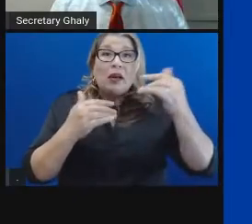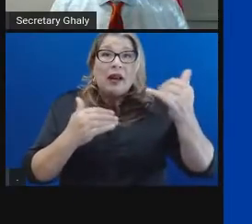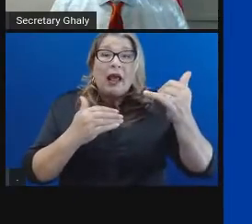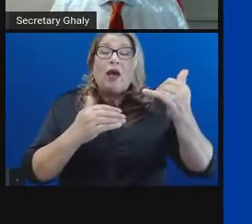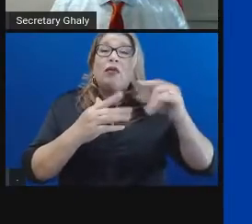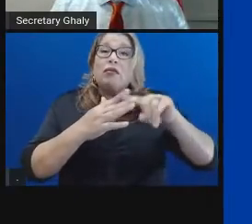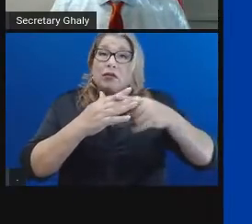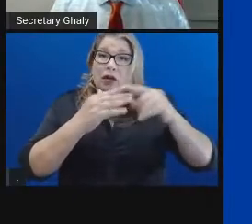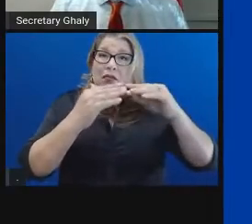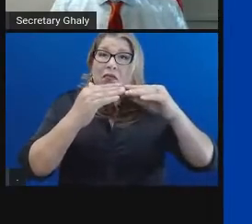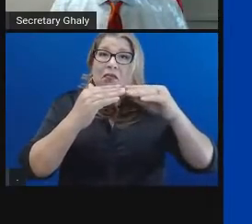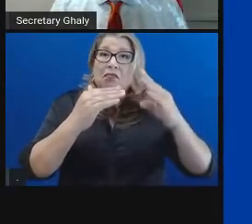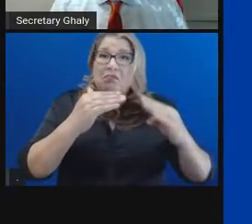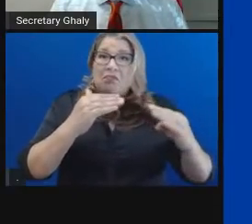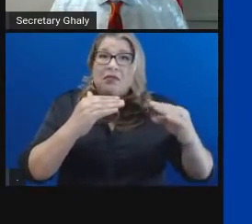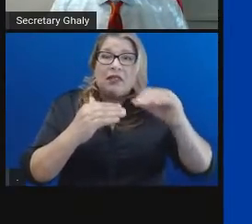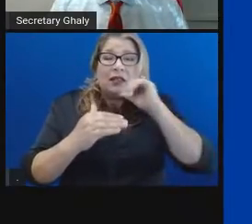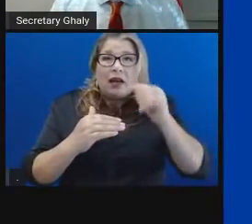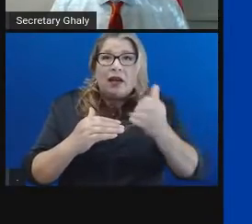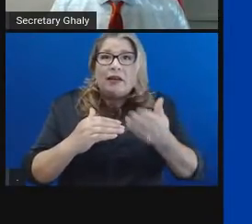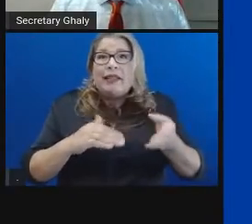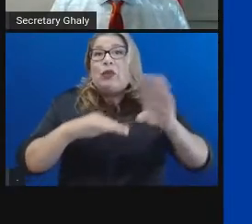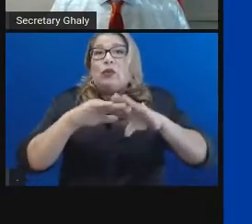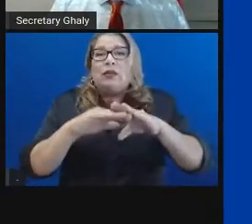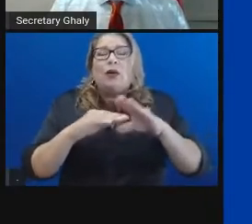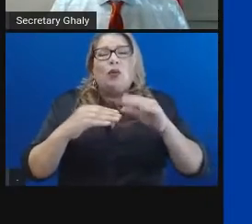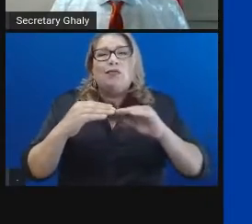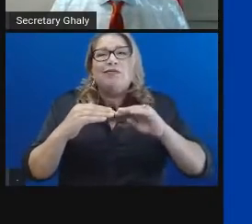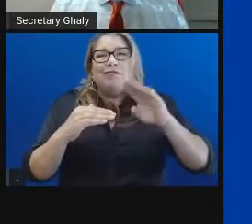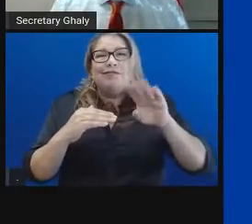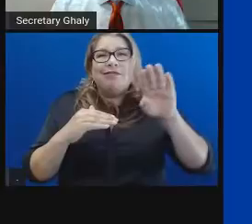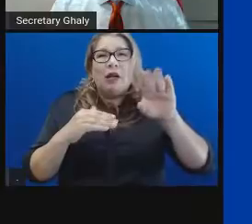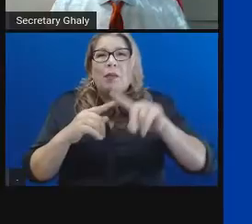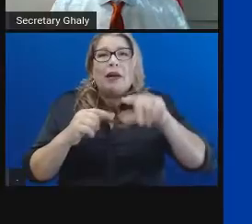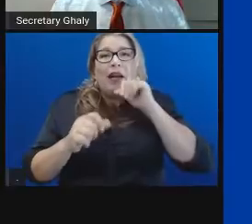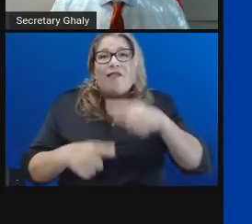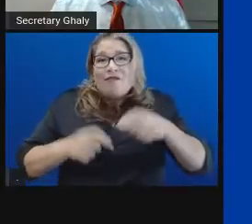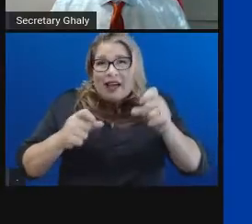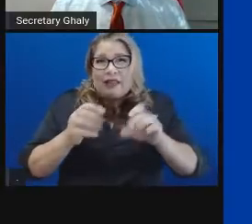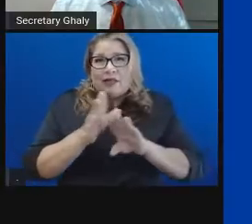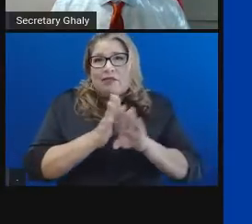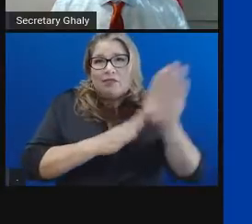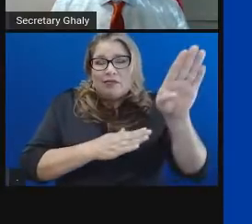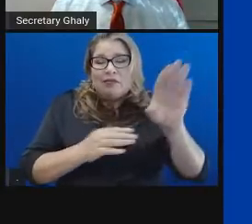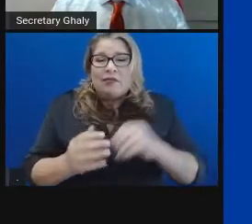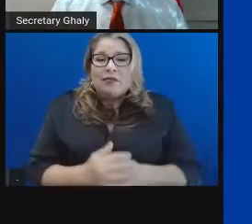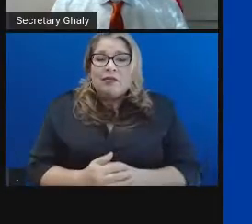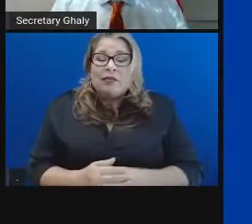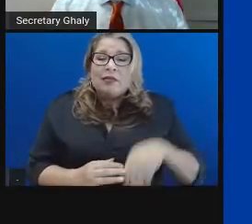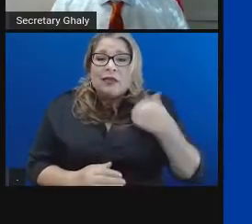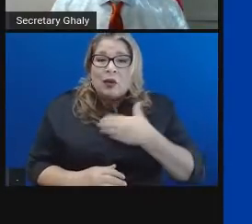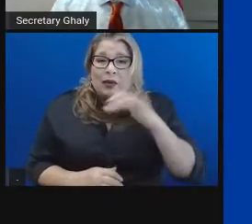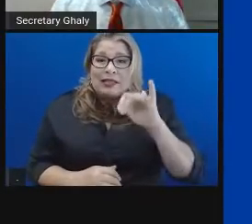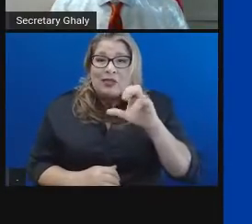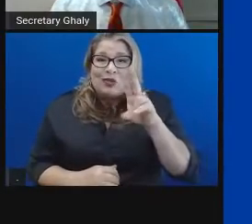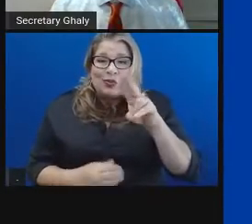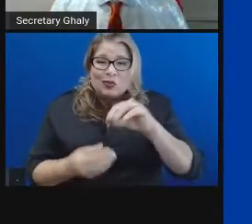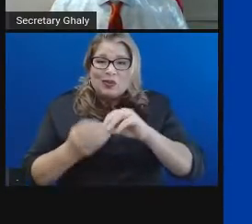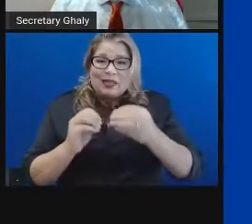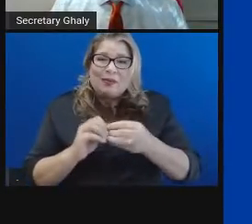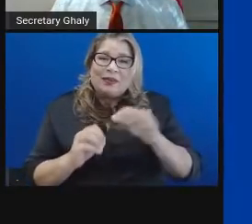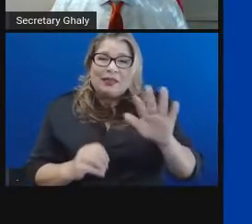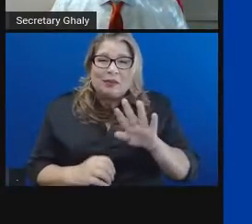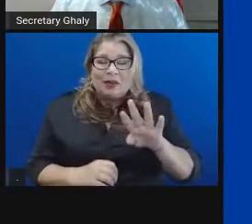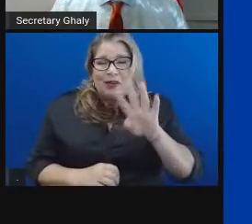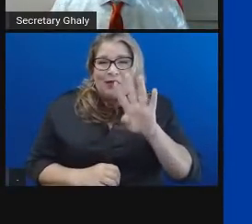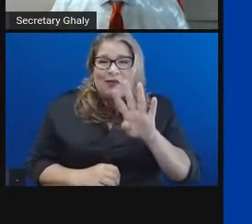low level of increase overall in our hospitalizations. And again, around our ICU numbers, 4,854